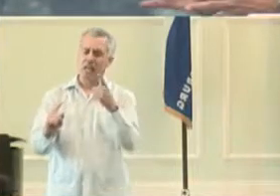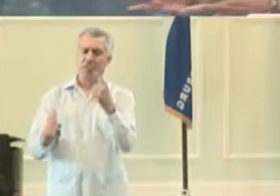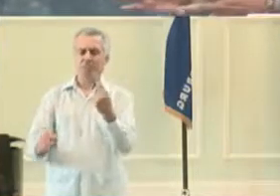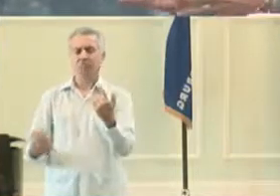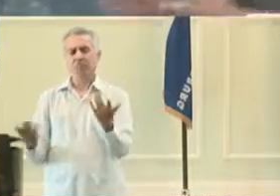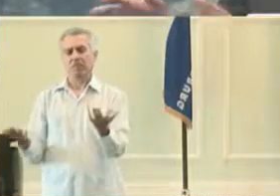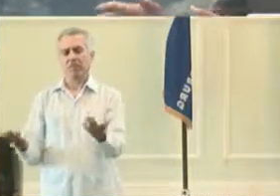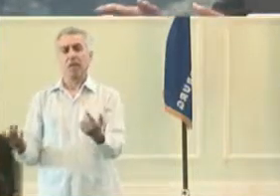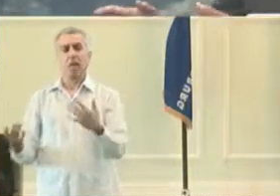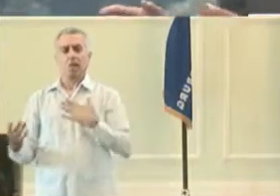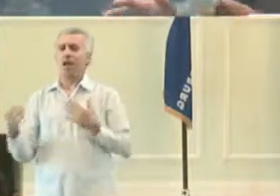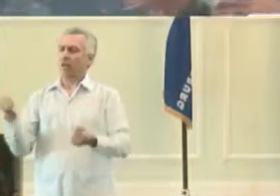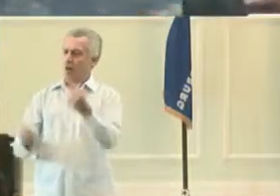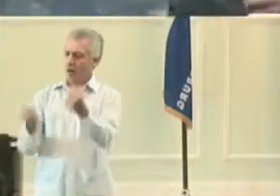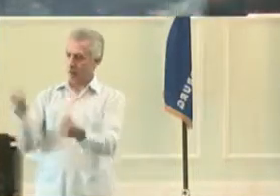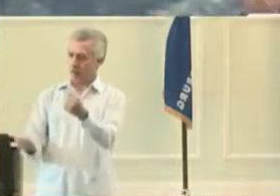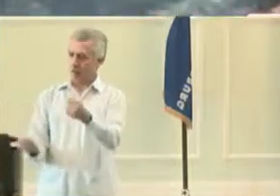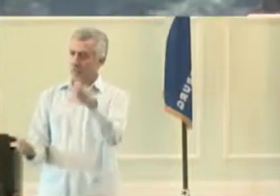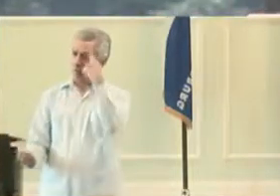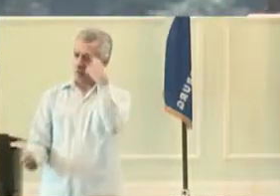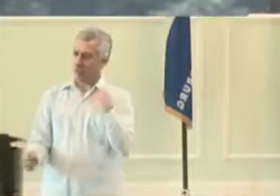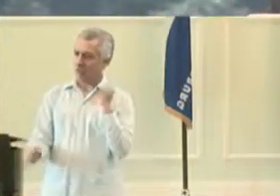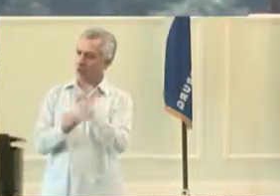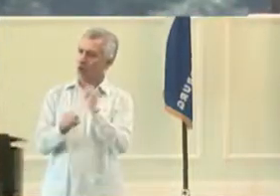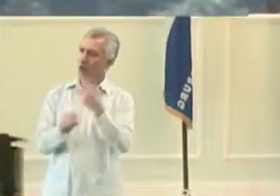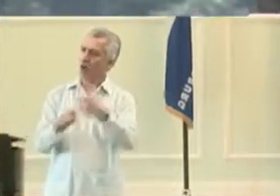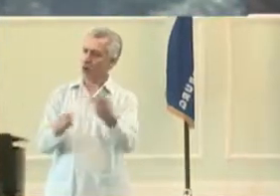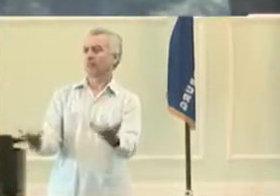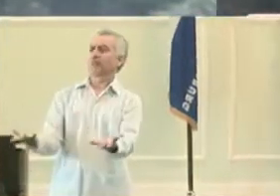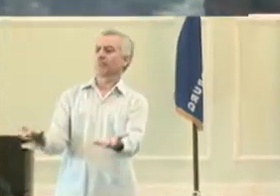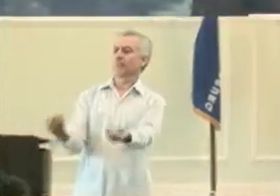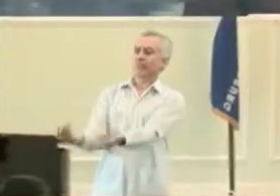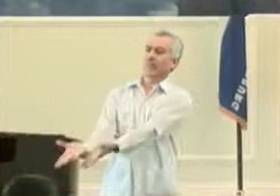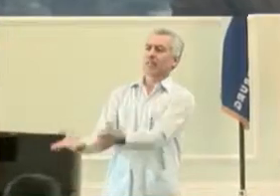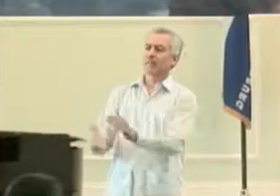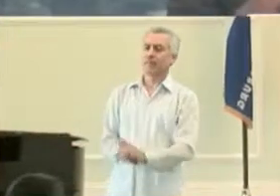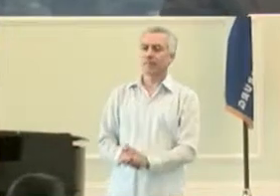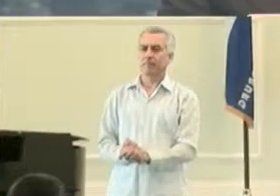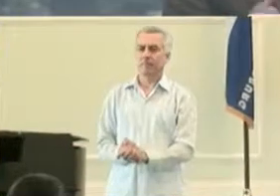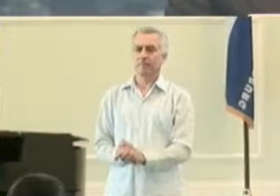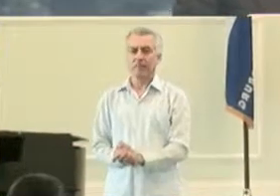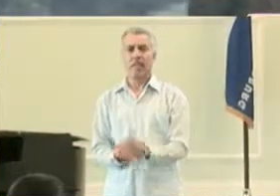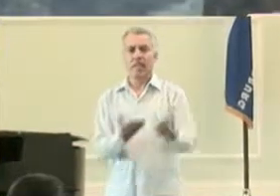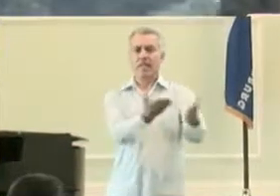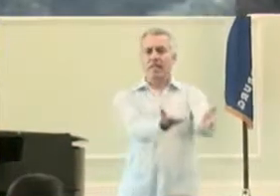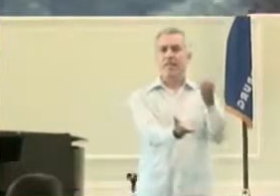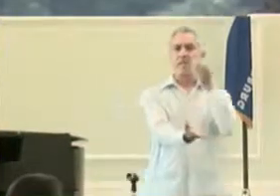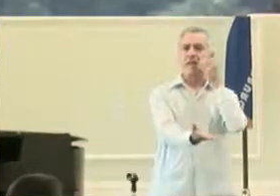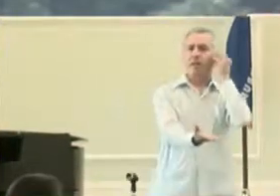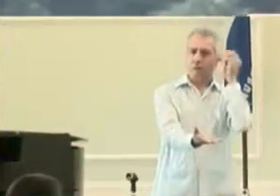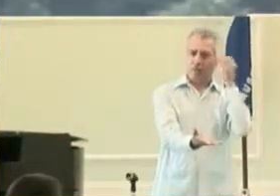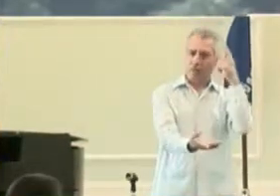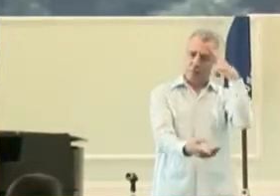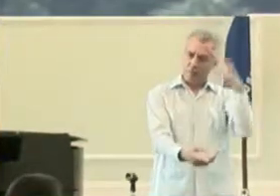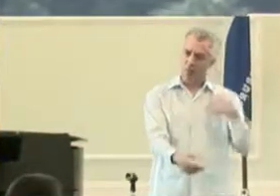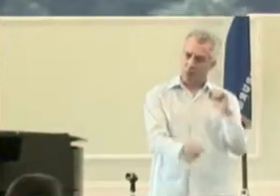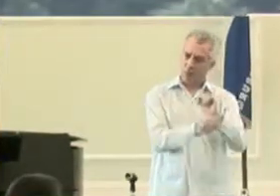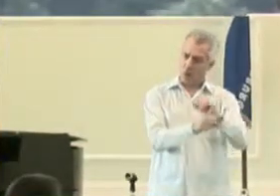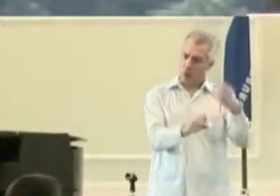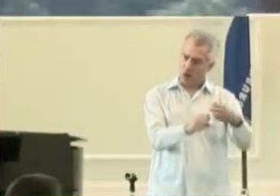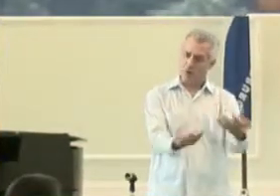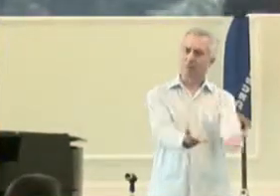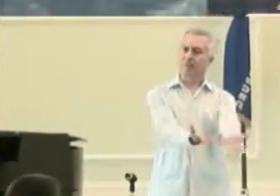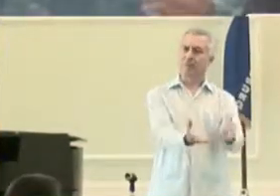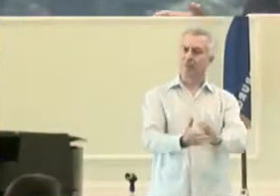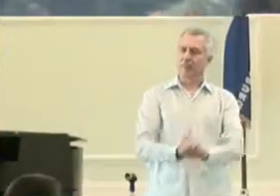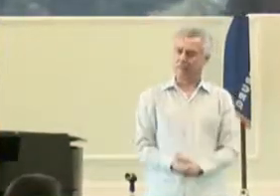worked hard to get this car. Or I have this house because I worked hard to get this house. And I'm not